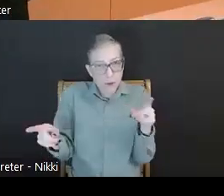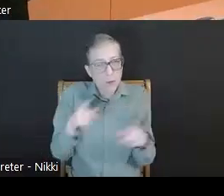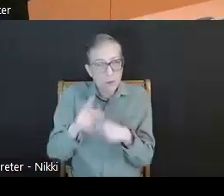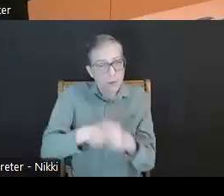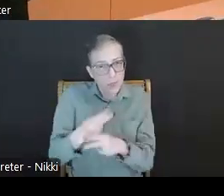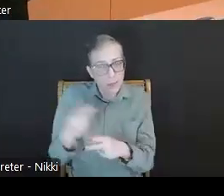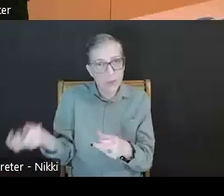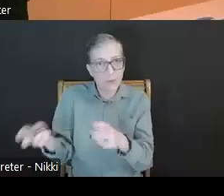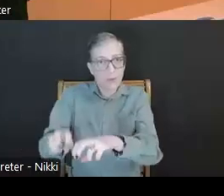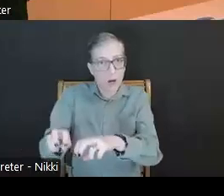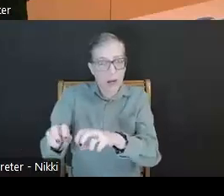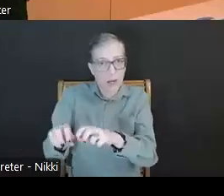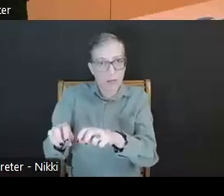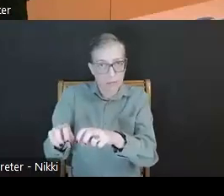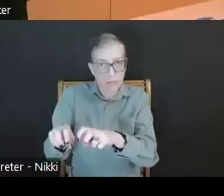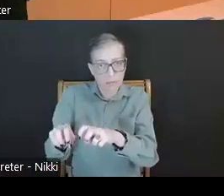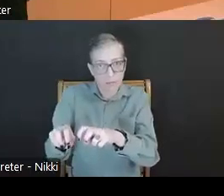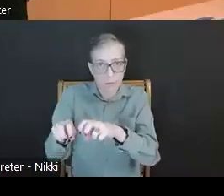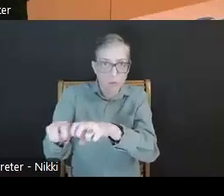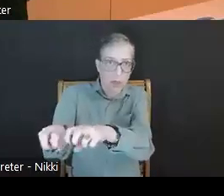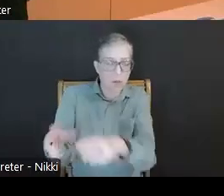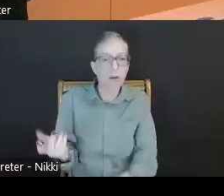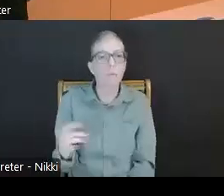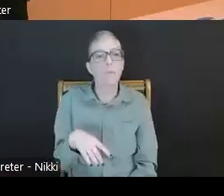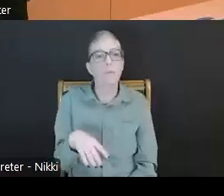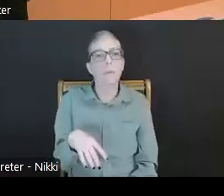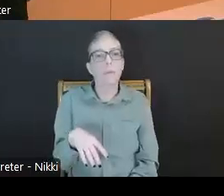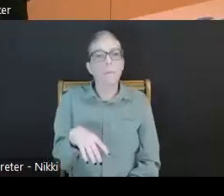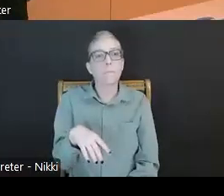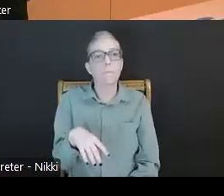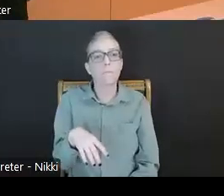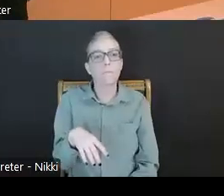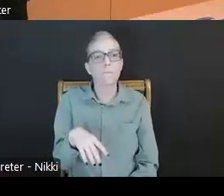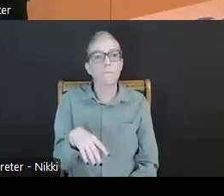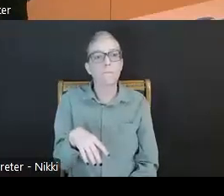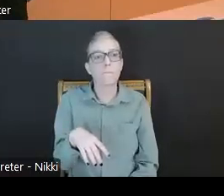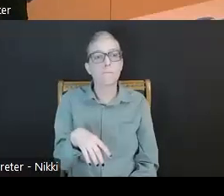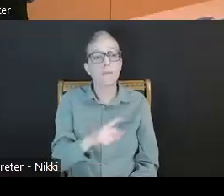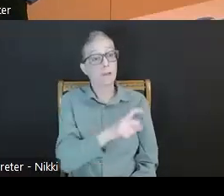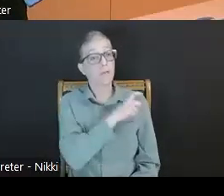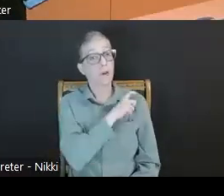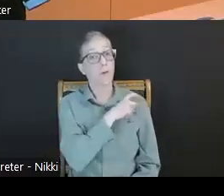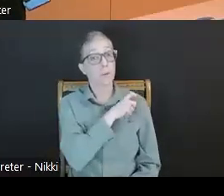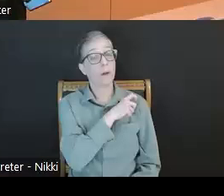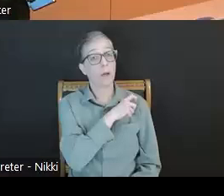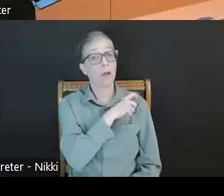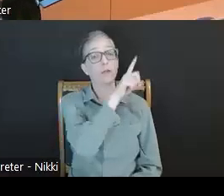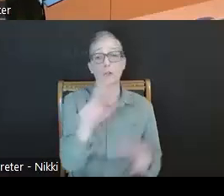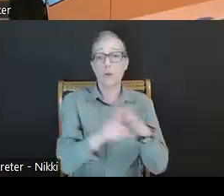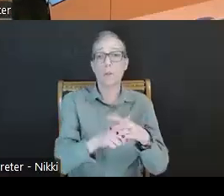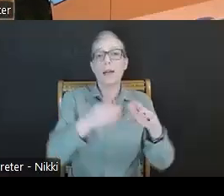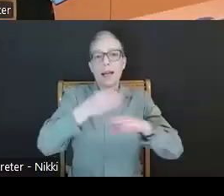that's the responders when you call 911. Right. Those are the folks that are going to